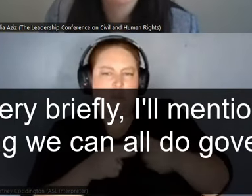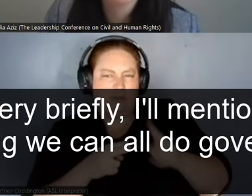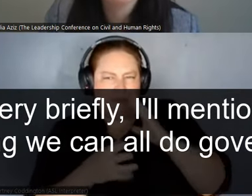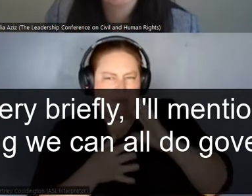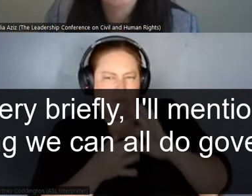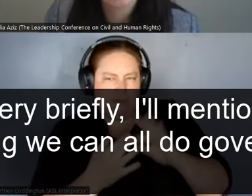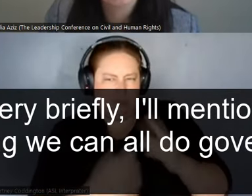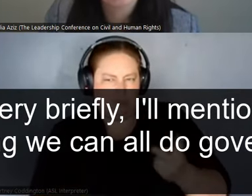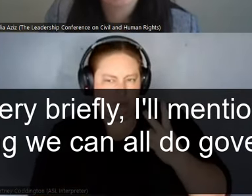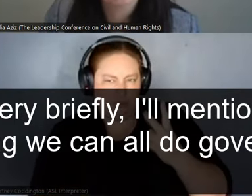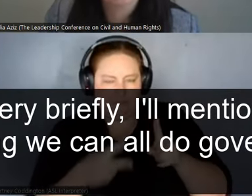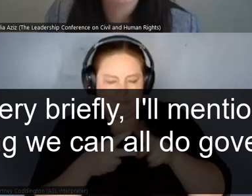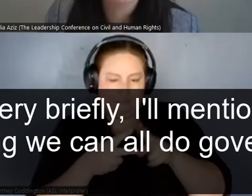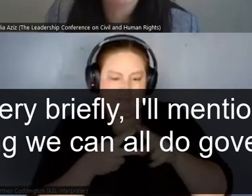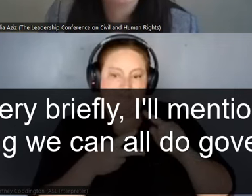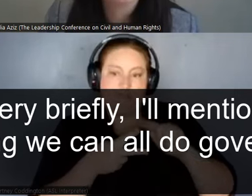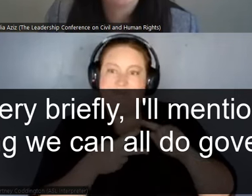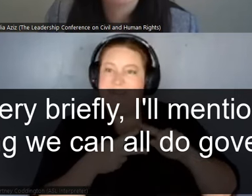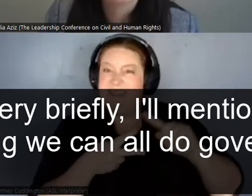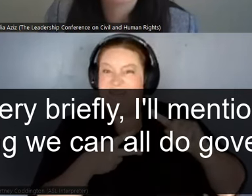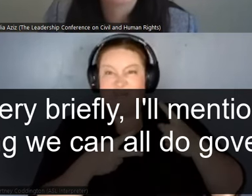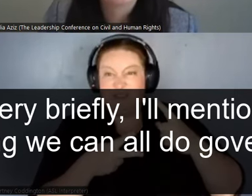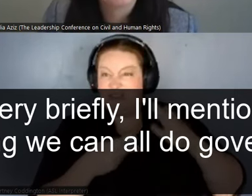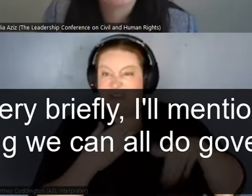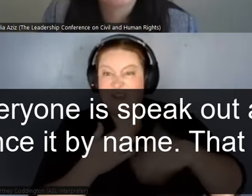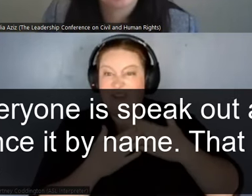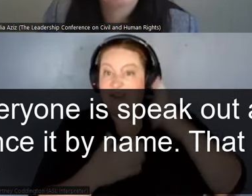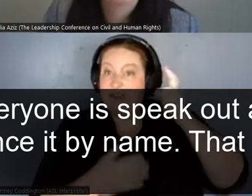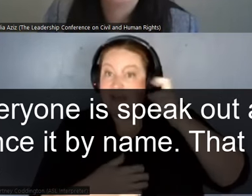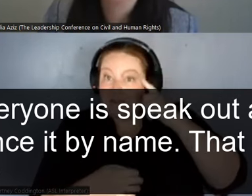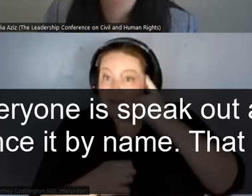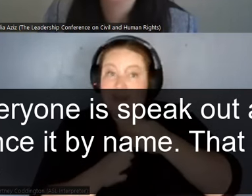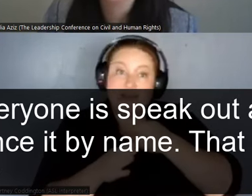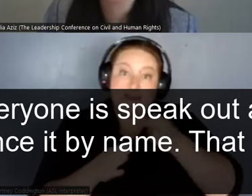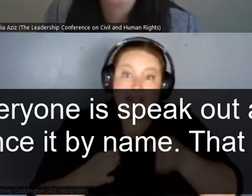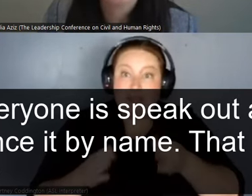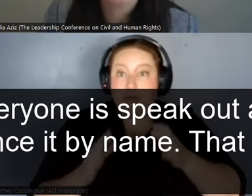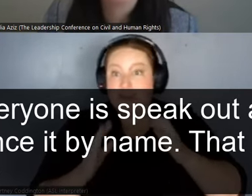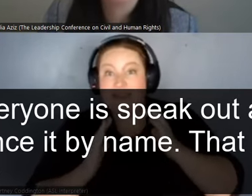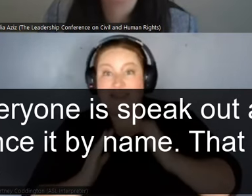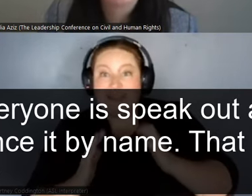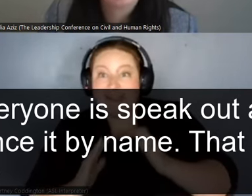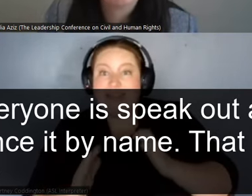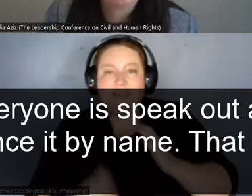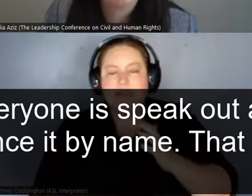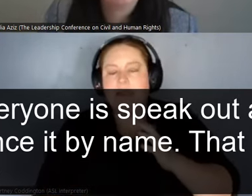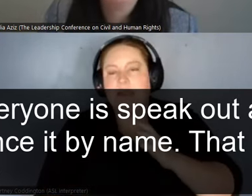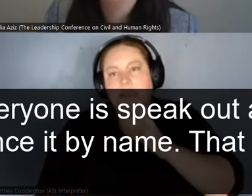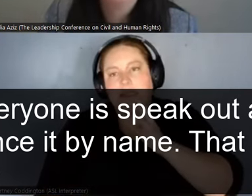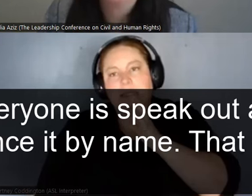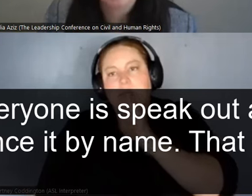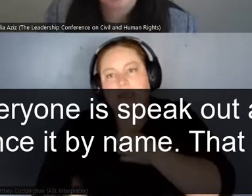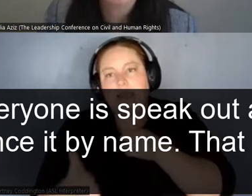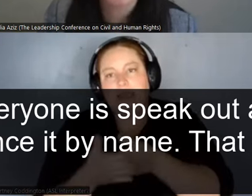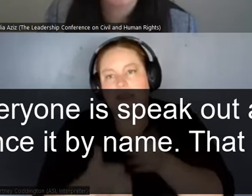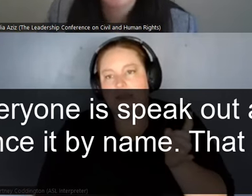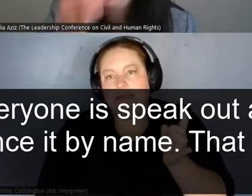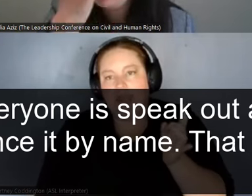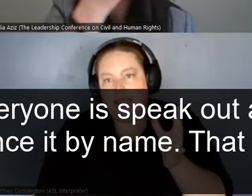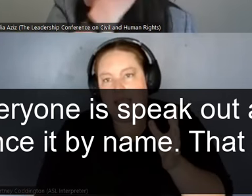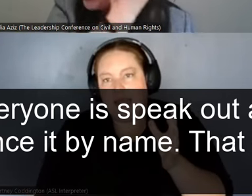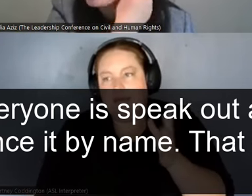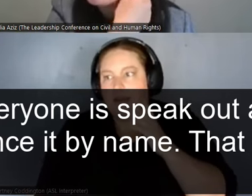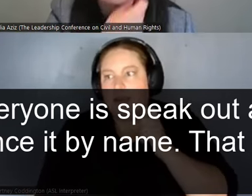things. The first thing we can all do, government, neighbors, citizens, everyone, is speak out against hate and denounce